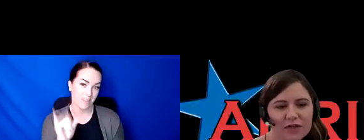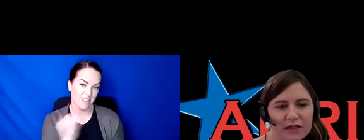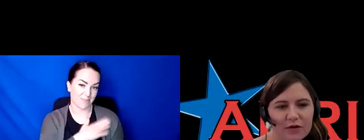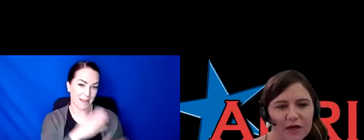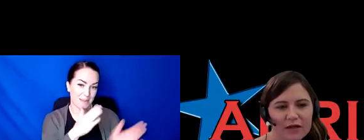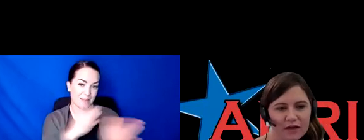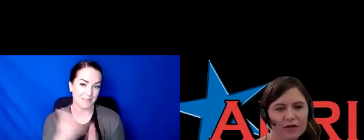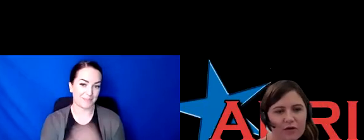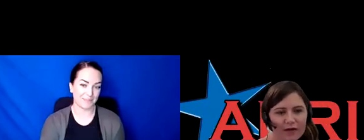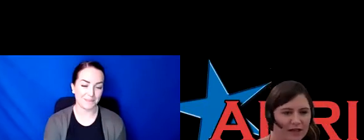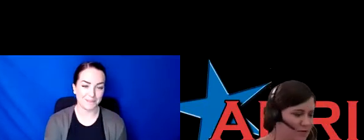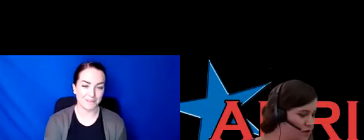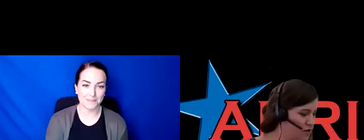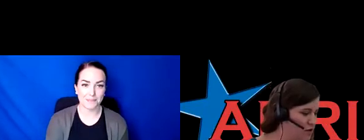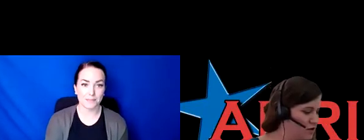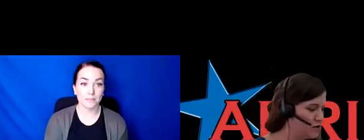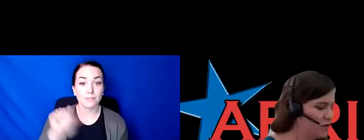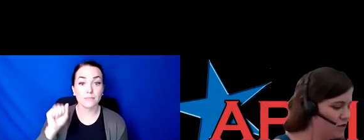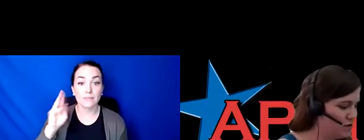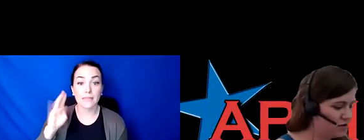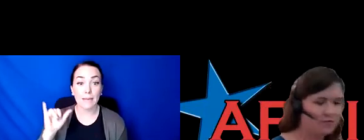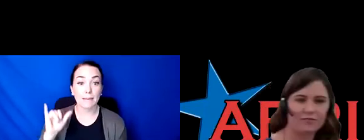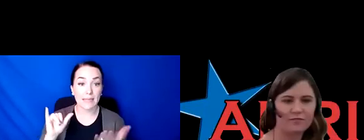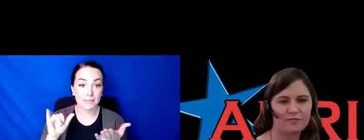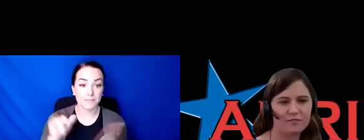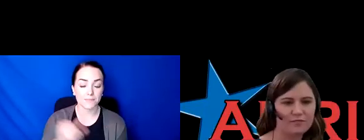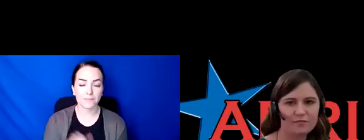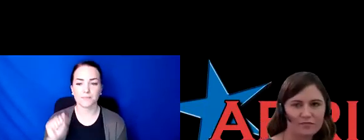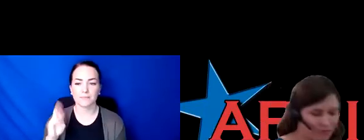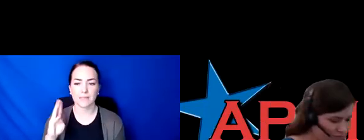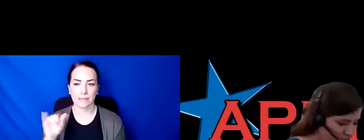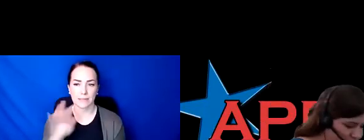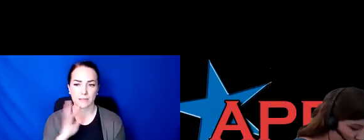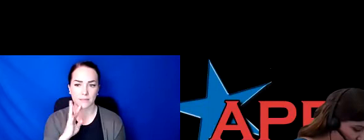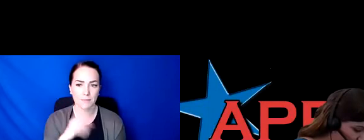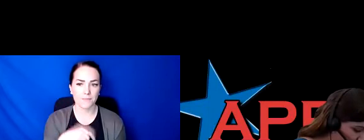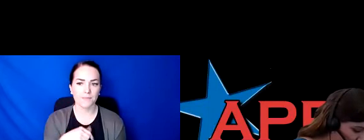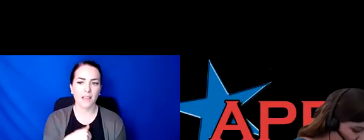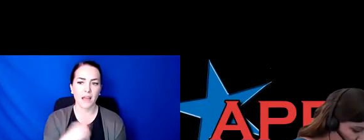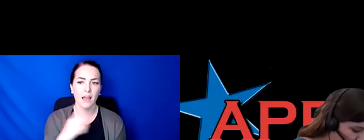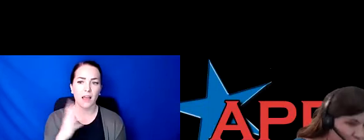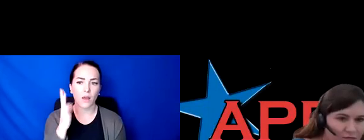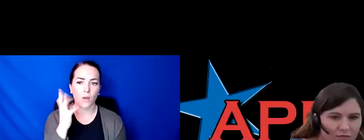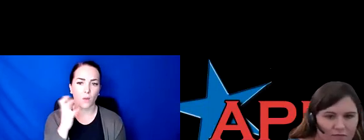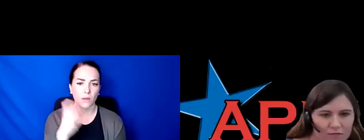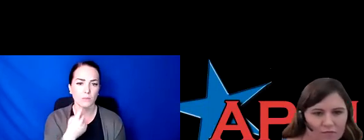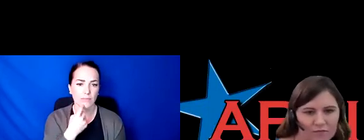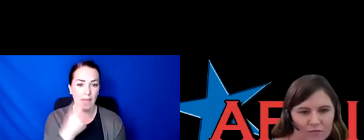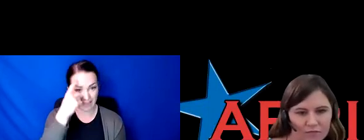I'm trying to think who had. Oh, go ahead, Amy. Oh, I was just gonna say, I think for the